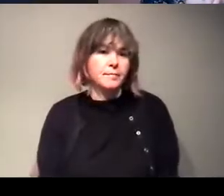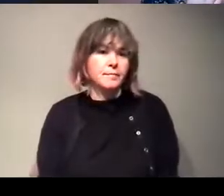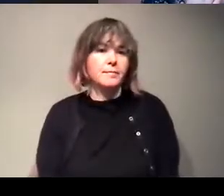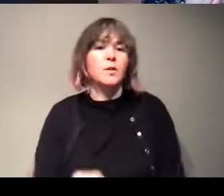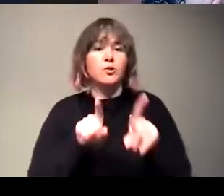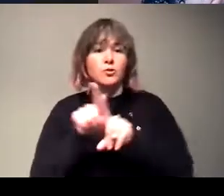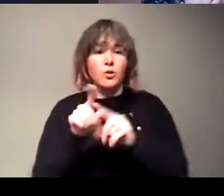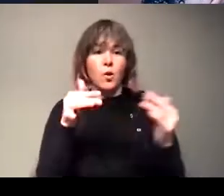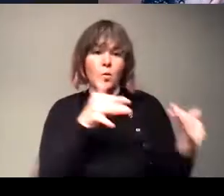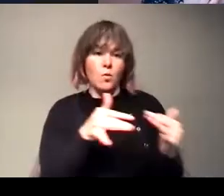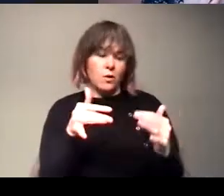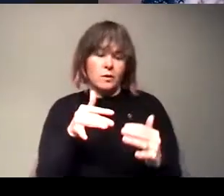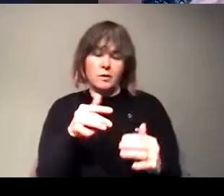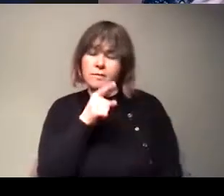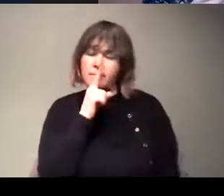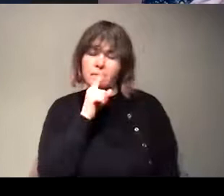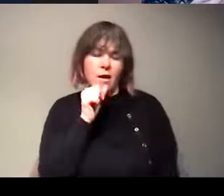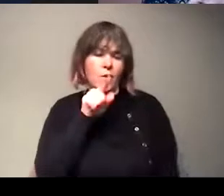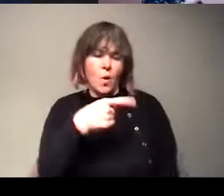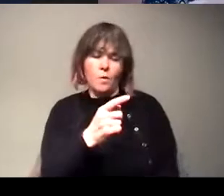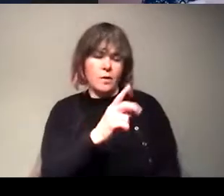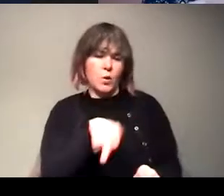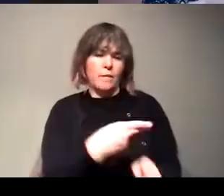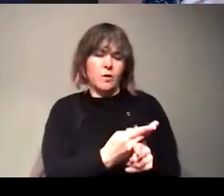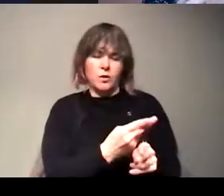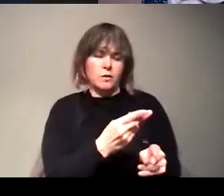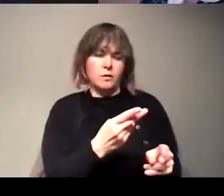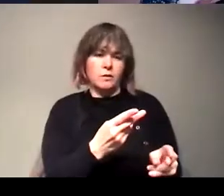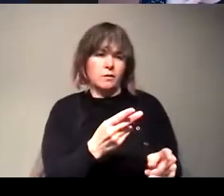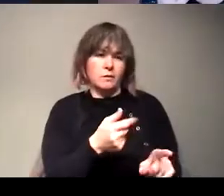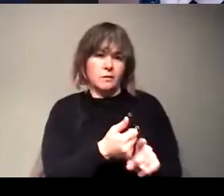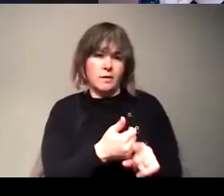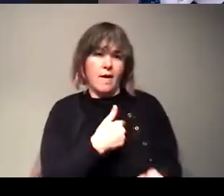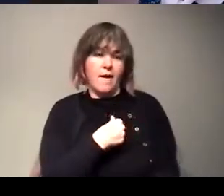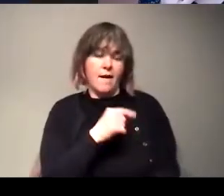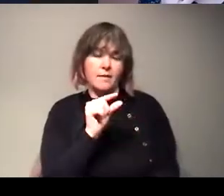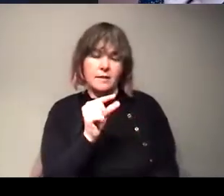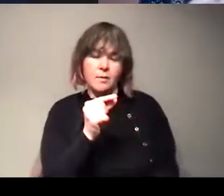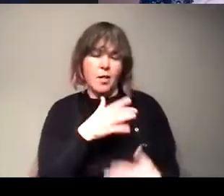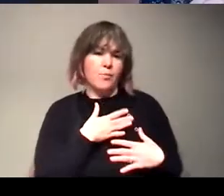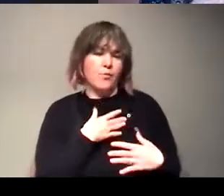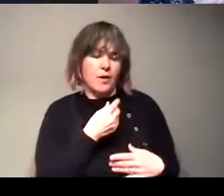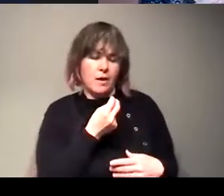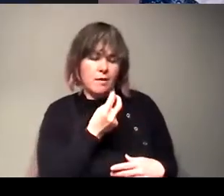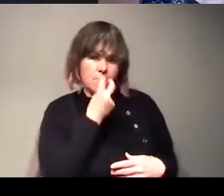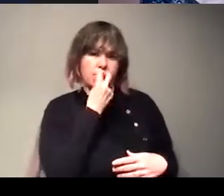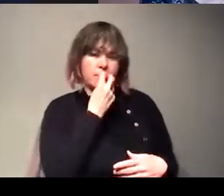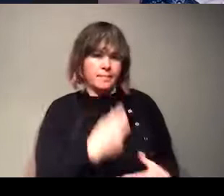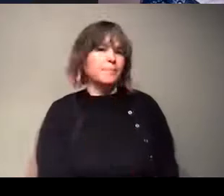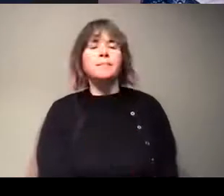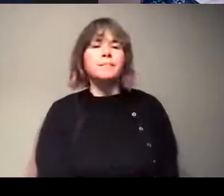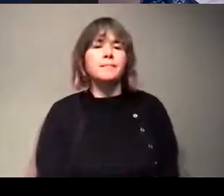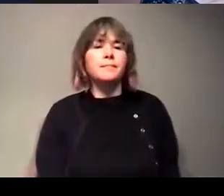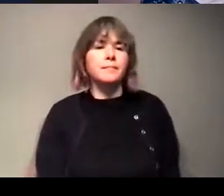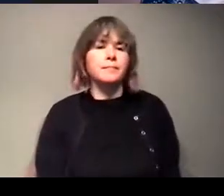is not the only universe to have like tiny breathing apparatuses